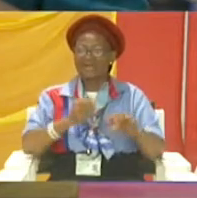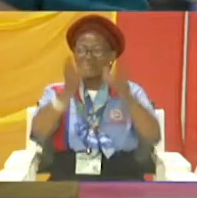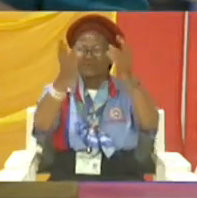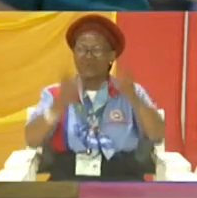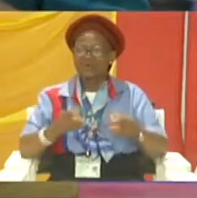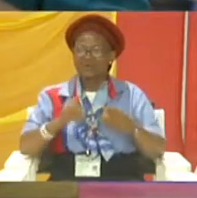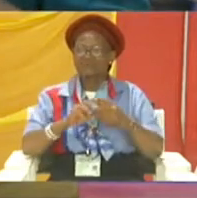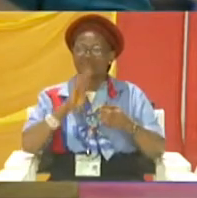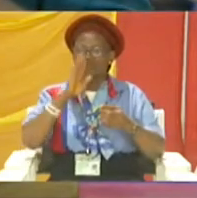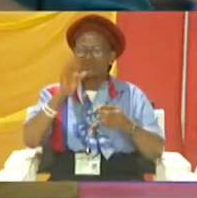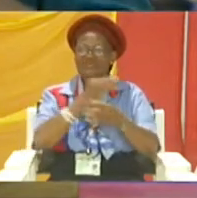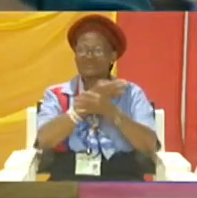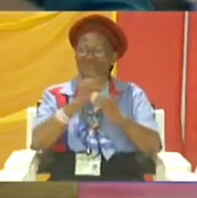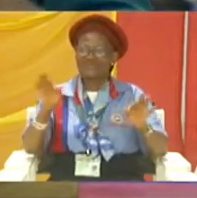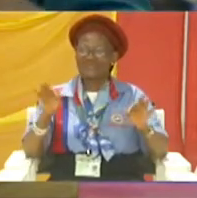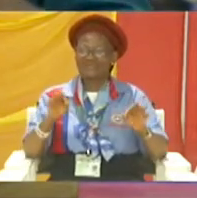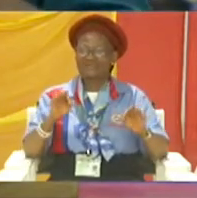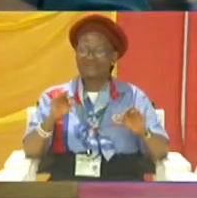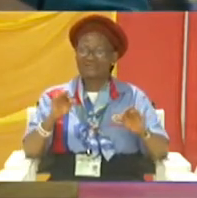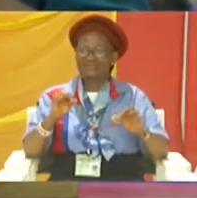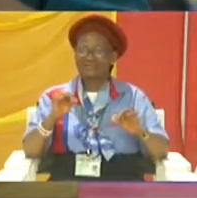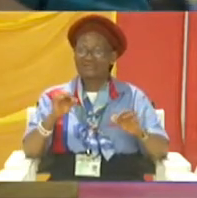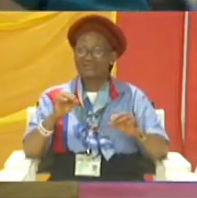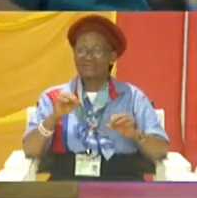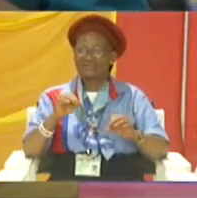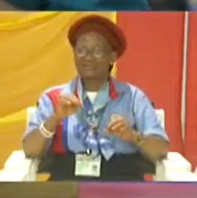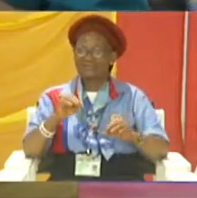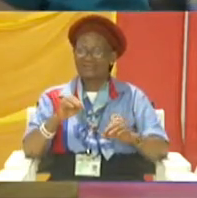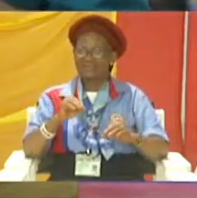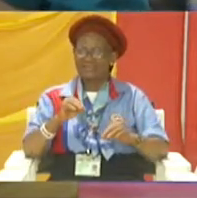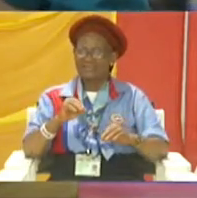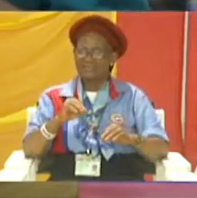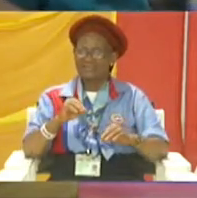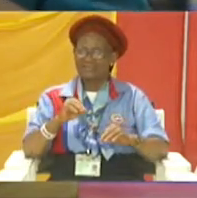free physically. I want to be free